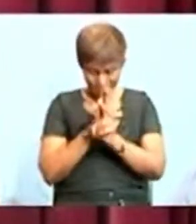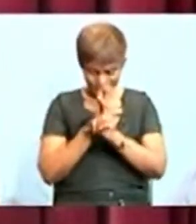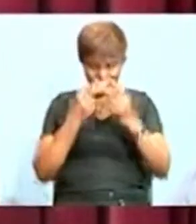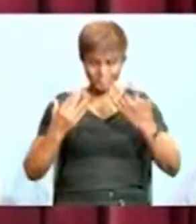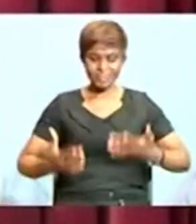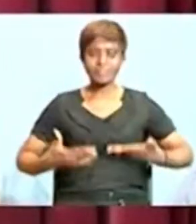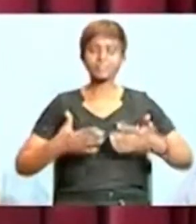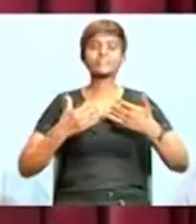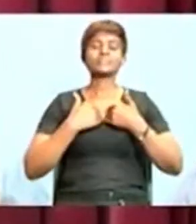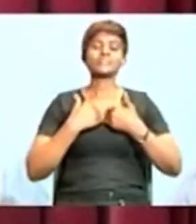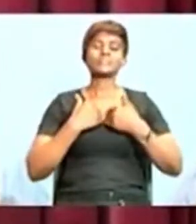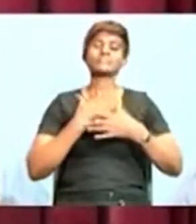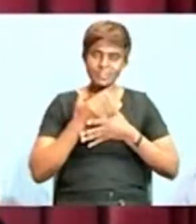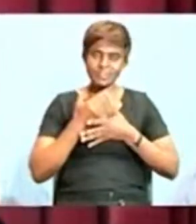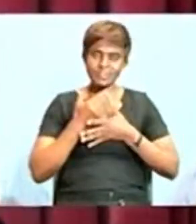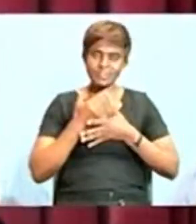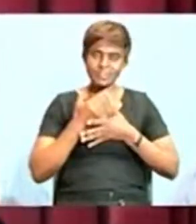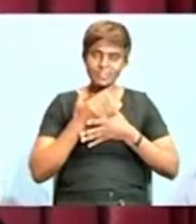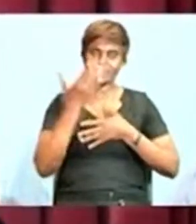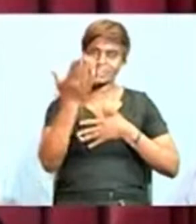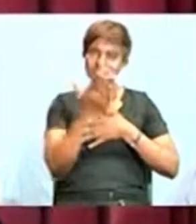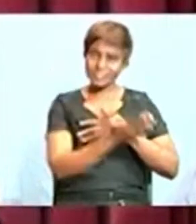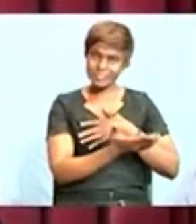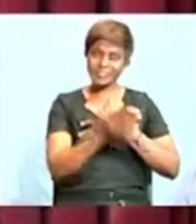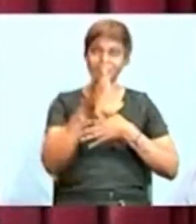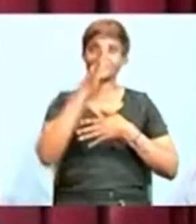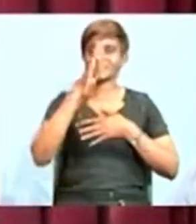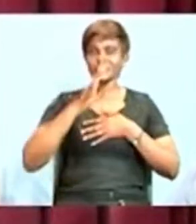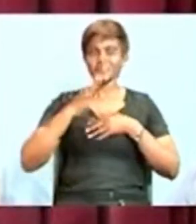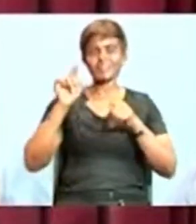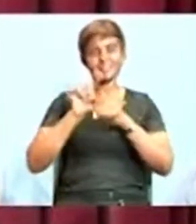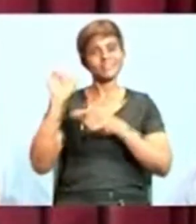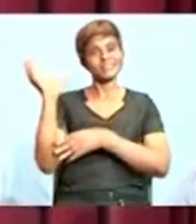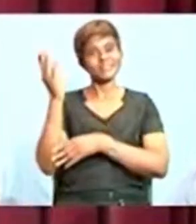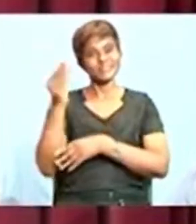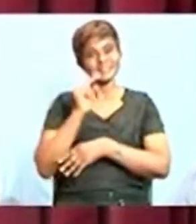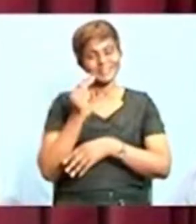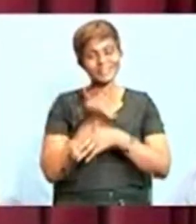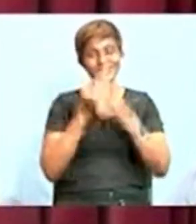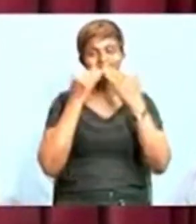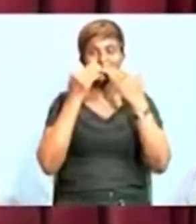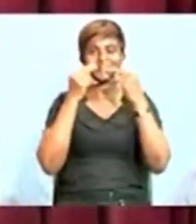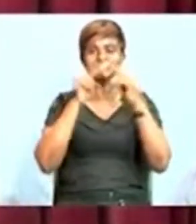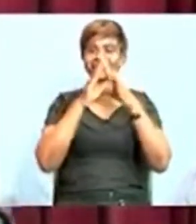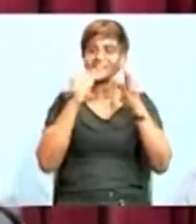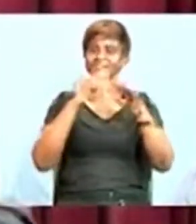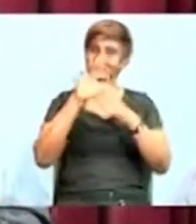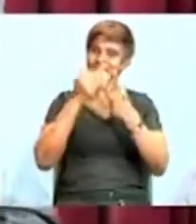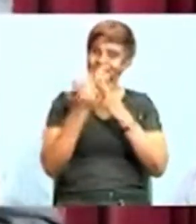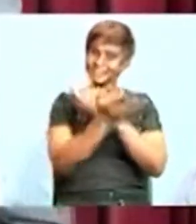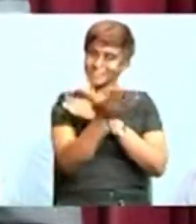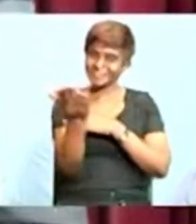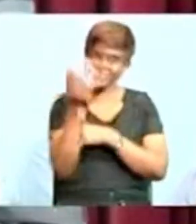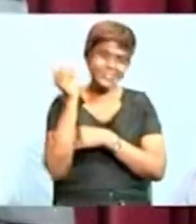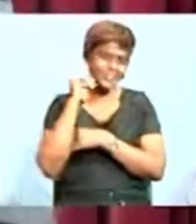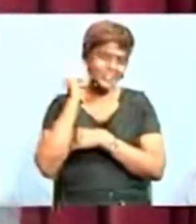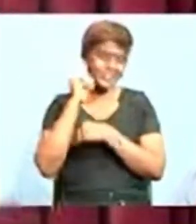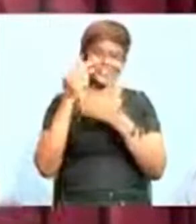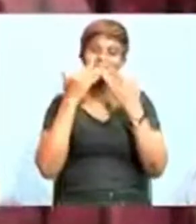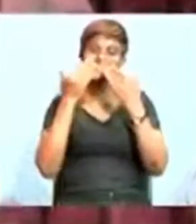upon you, Madam, to address us. Thank you very much, all of you, for listening. Thank